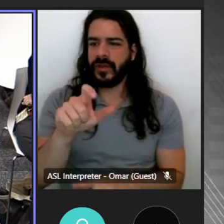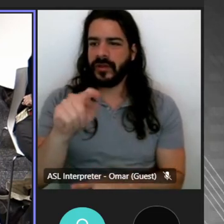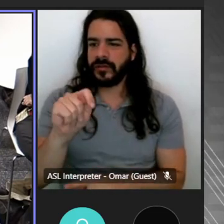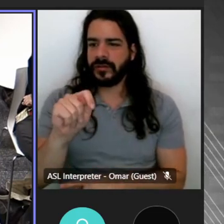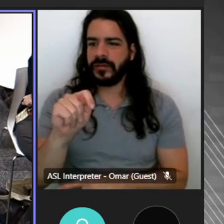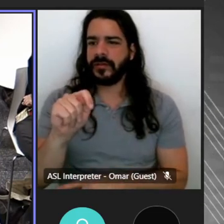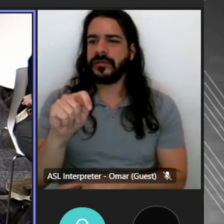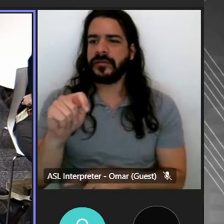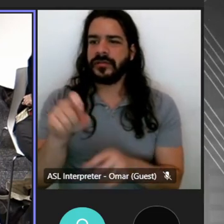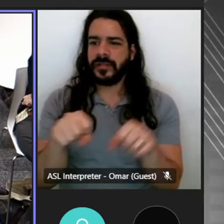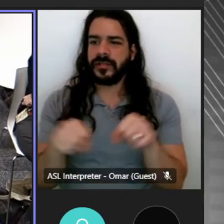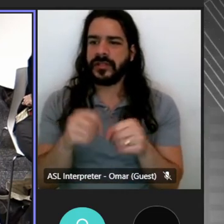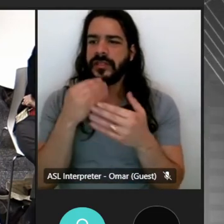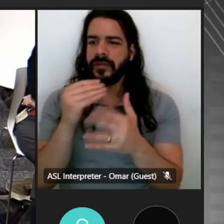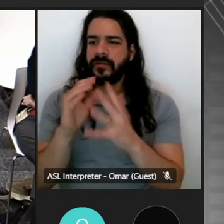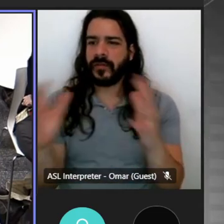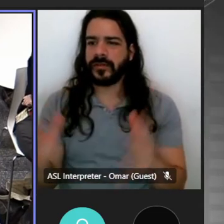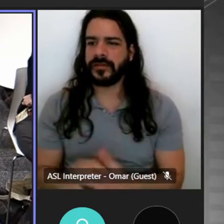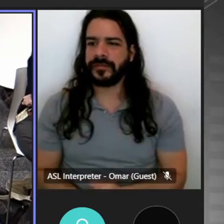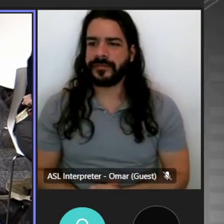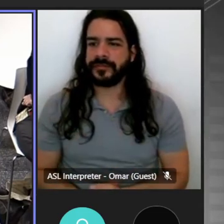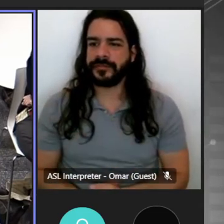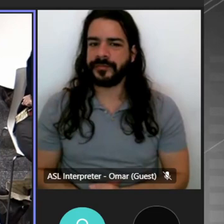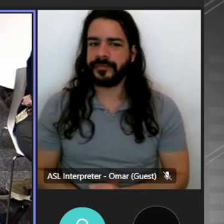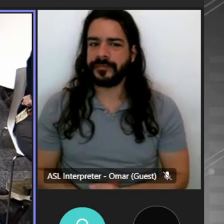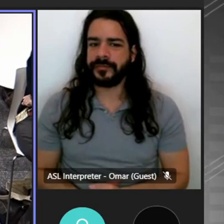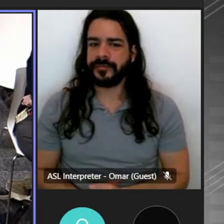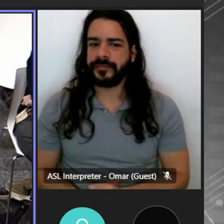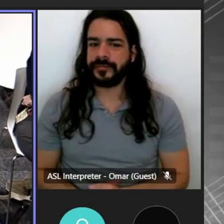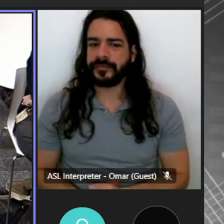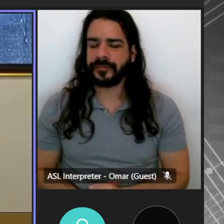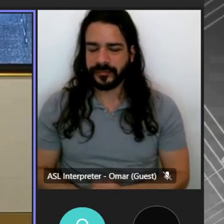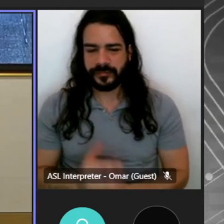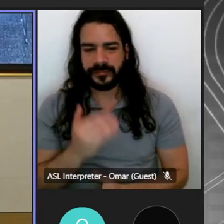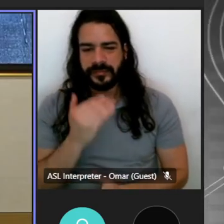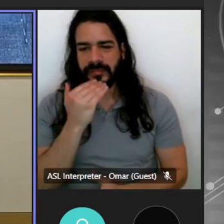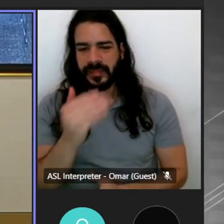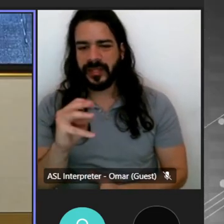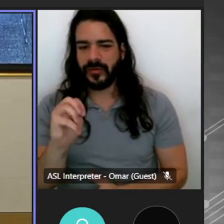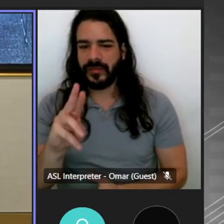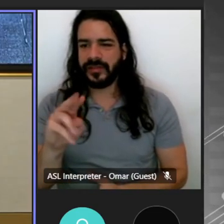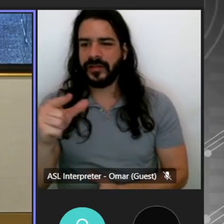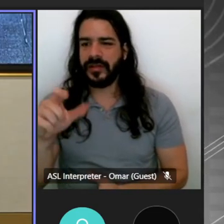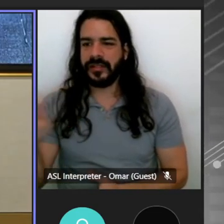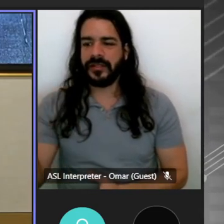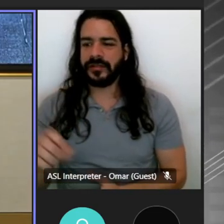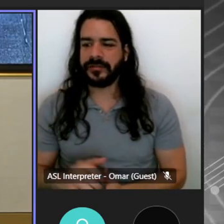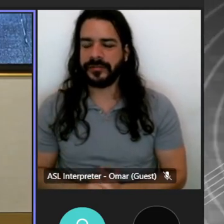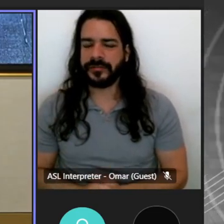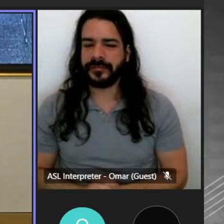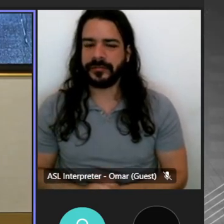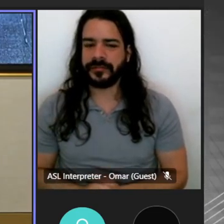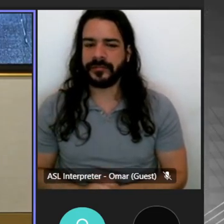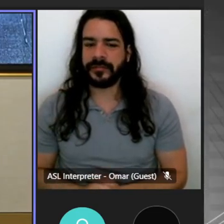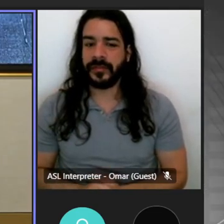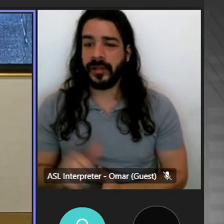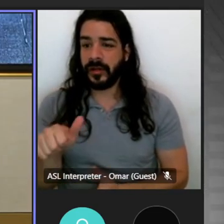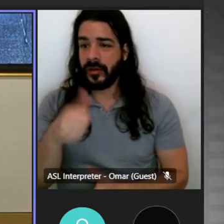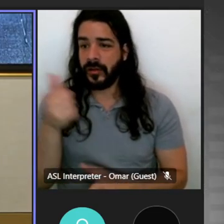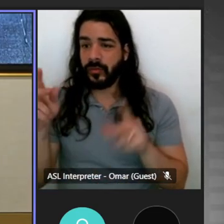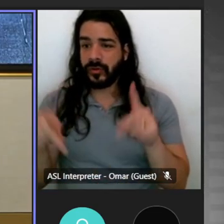Greenbelt station. Thank you very much for your attention. Thank you, Mr. Lee, for those